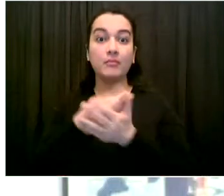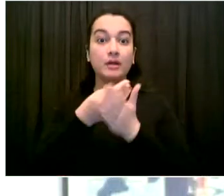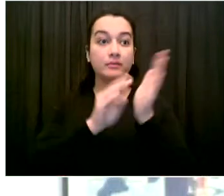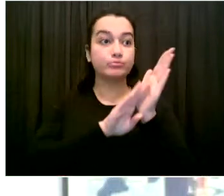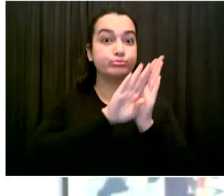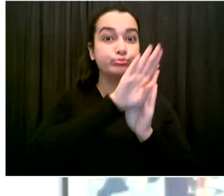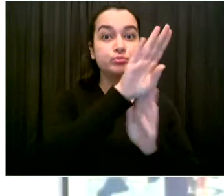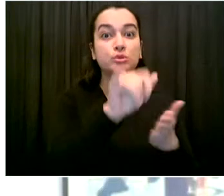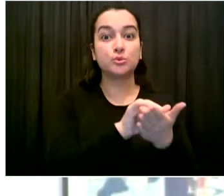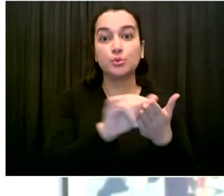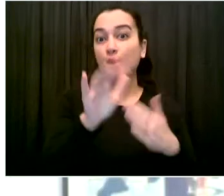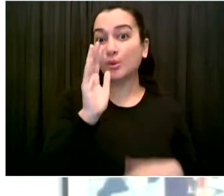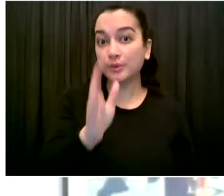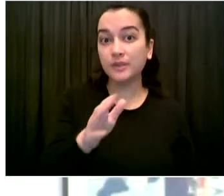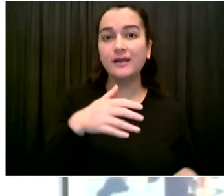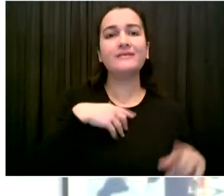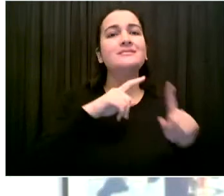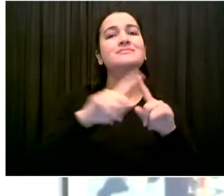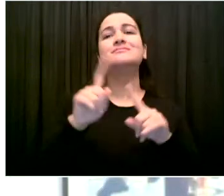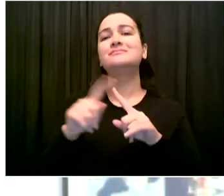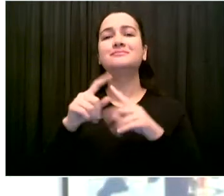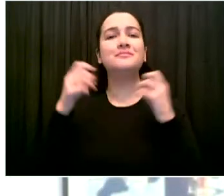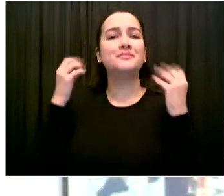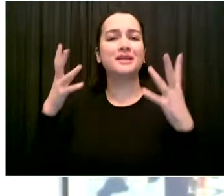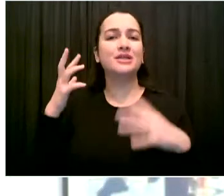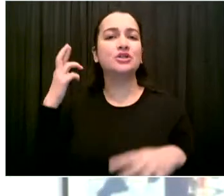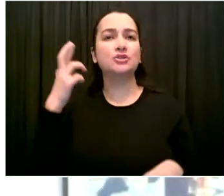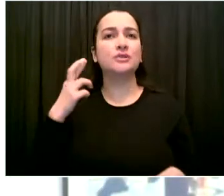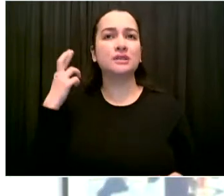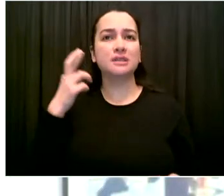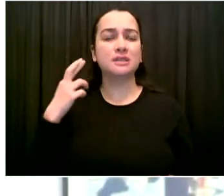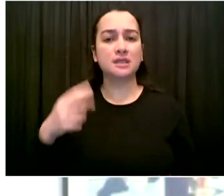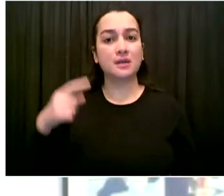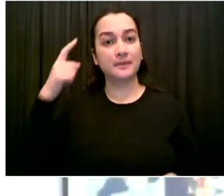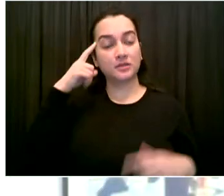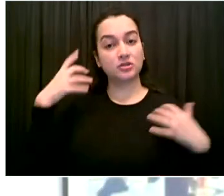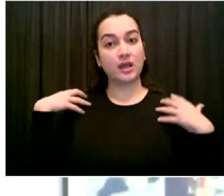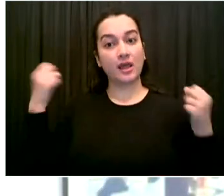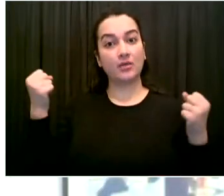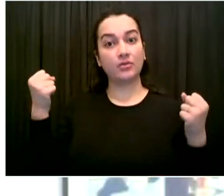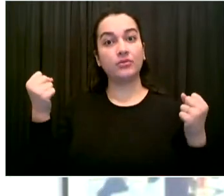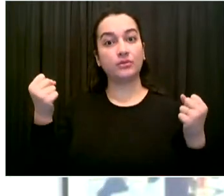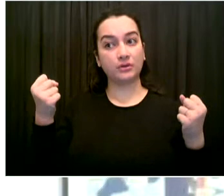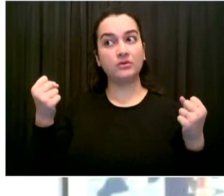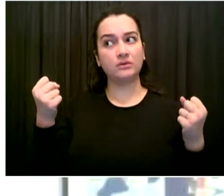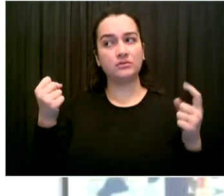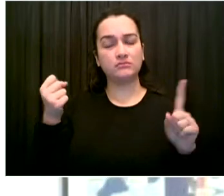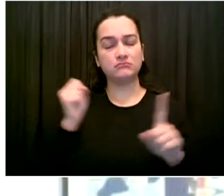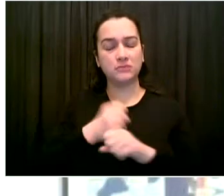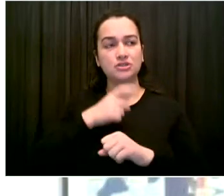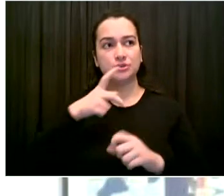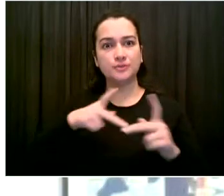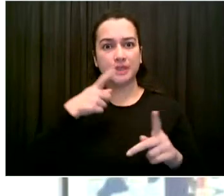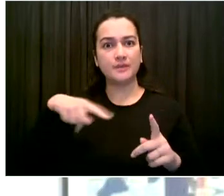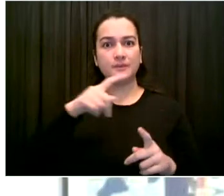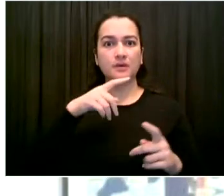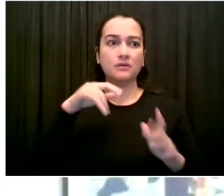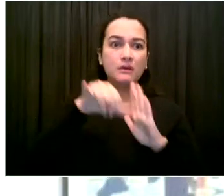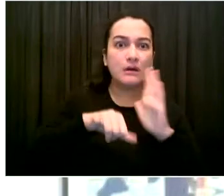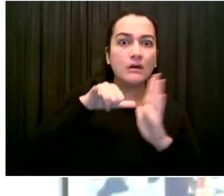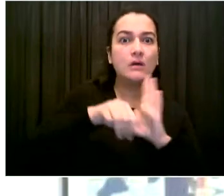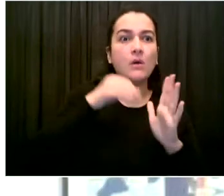isolation, separation from our loved ones, all of the things that we've had to do to stay safe over the last few months,